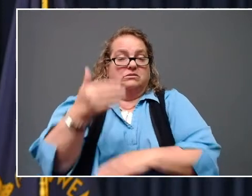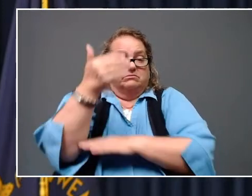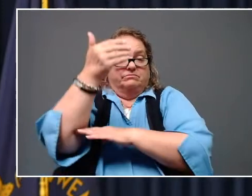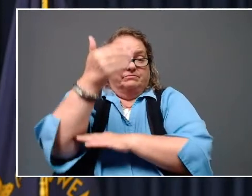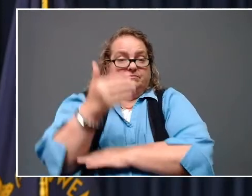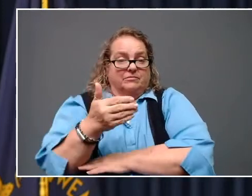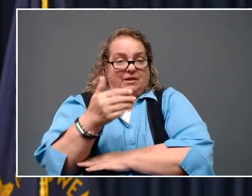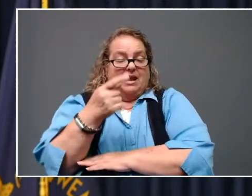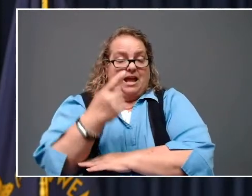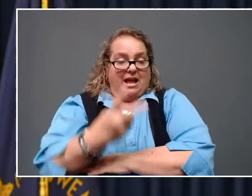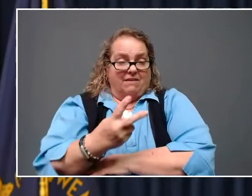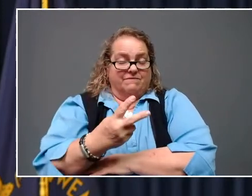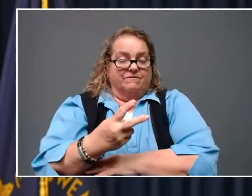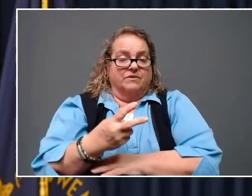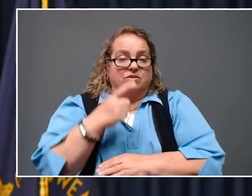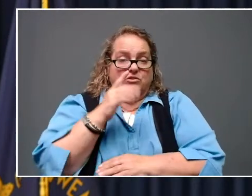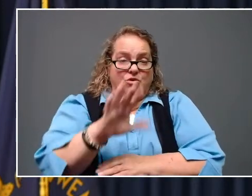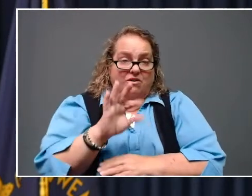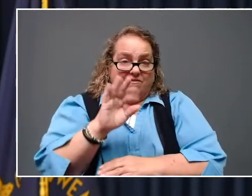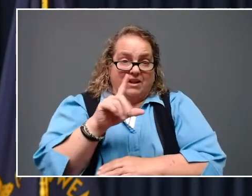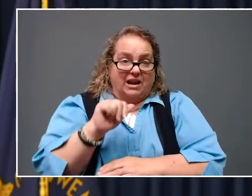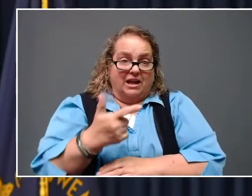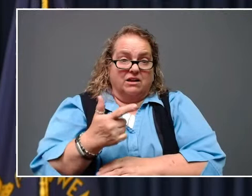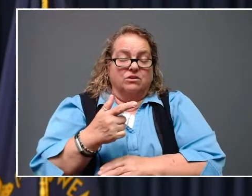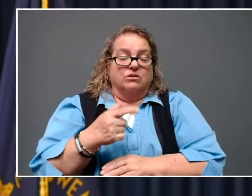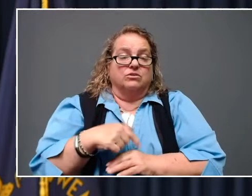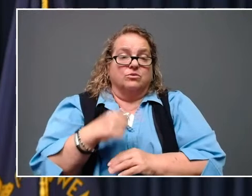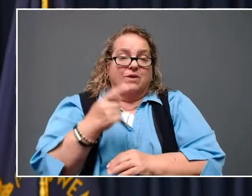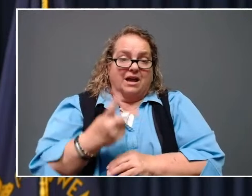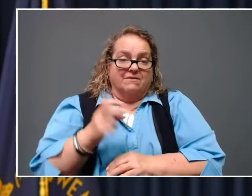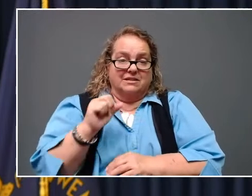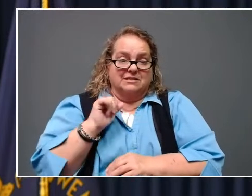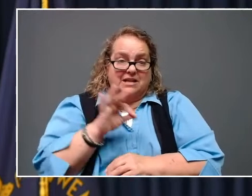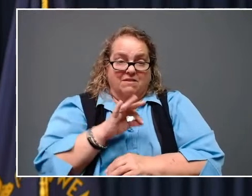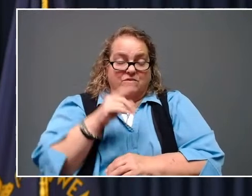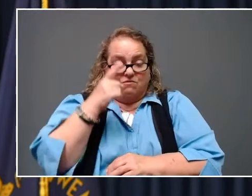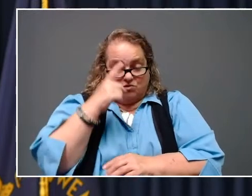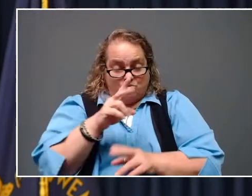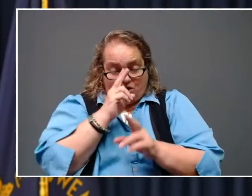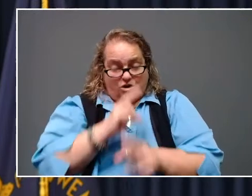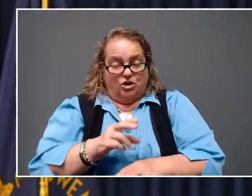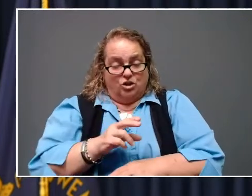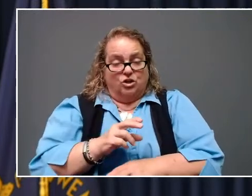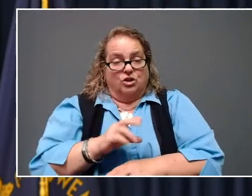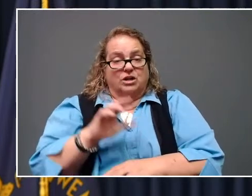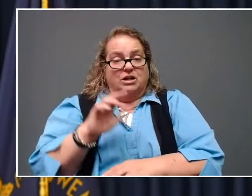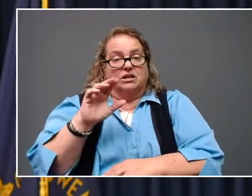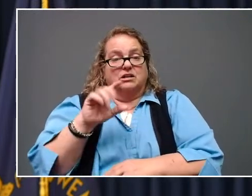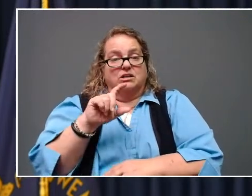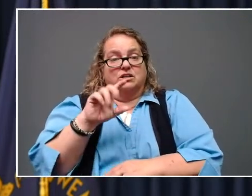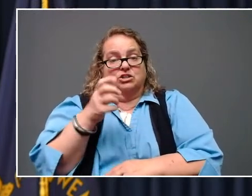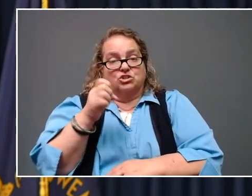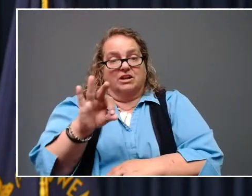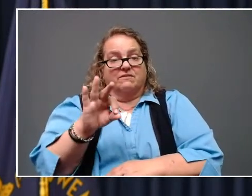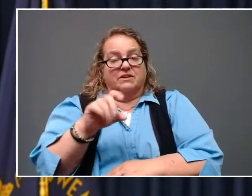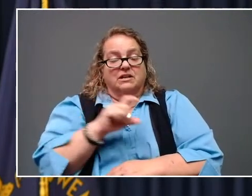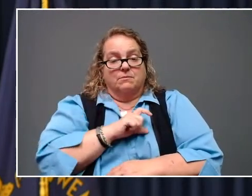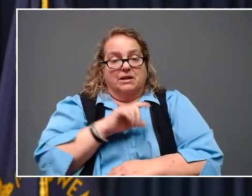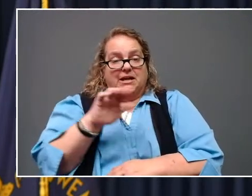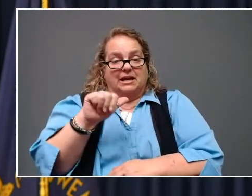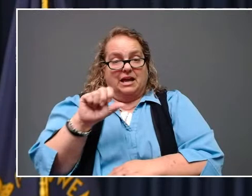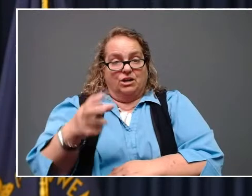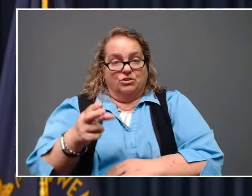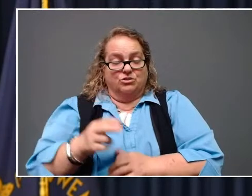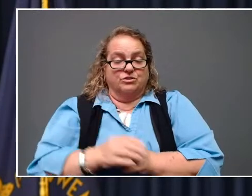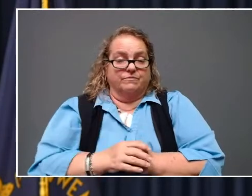lower your flags to half-staff to honor Chief Deputy Cash. To Jody's family,